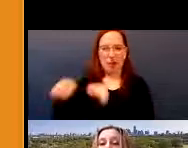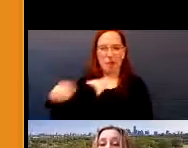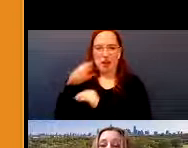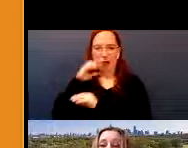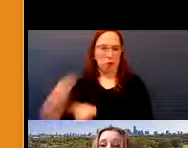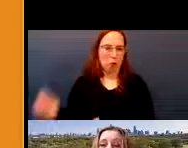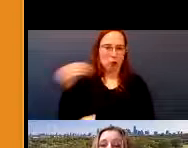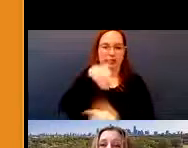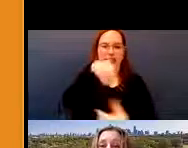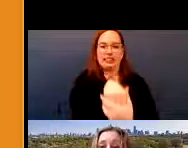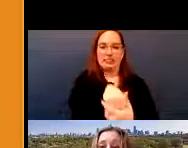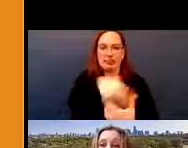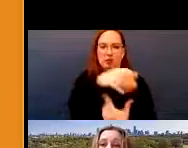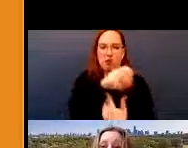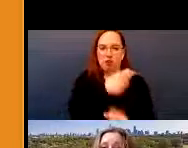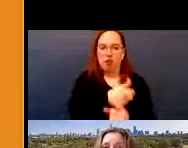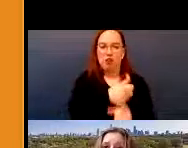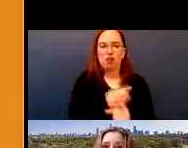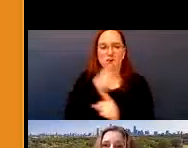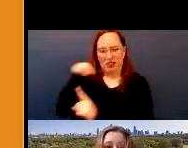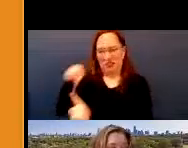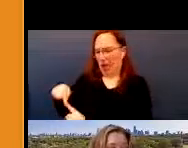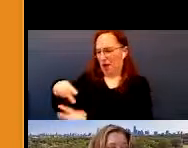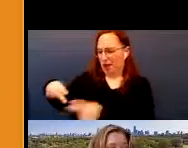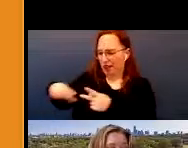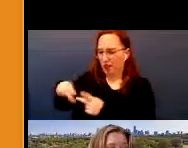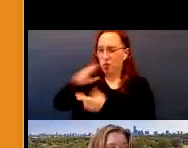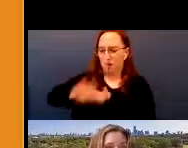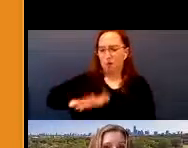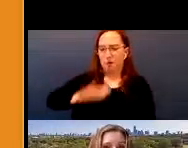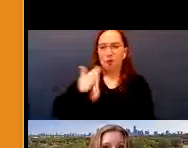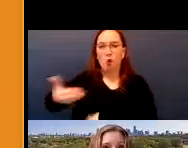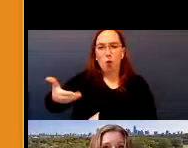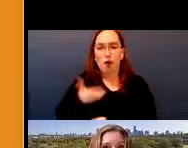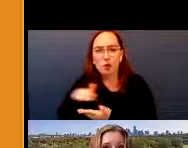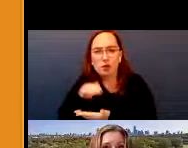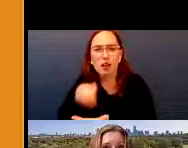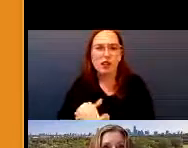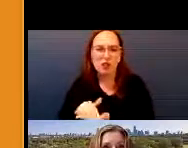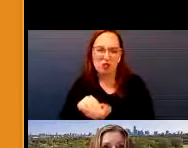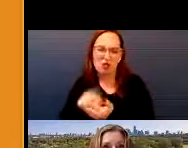is repurposed into a welcome center or visitor hub.